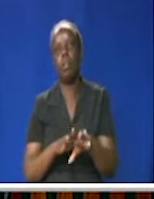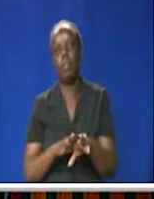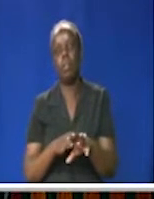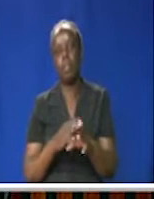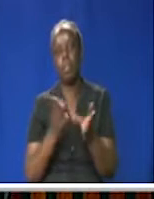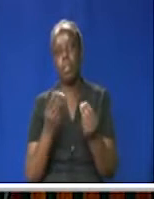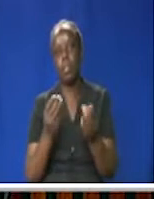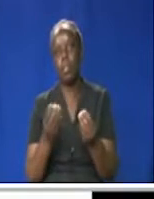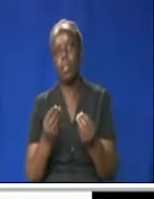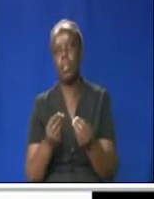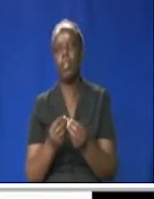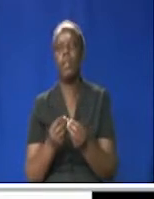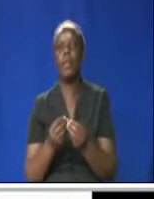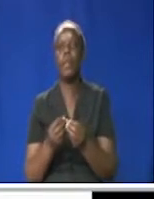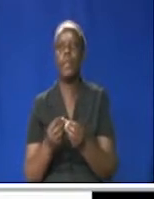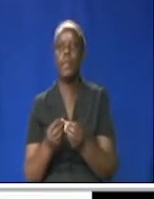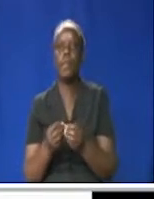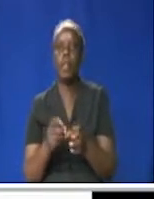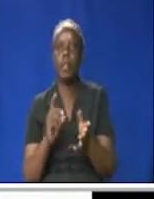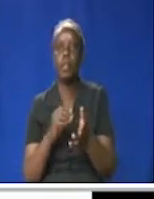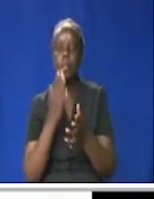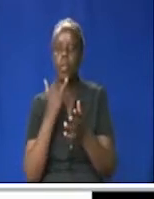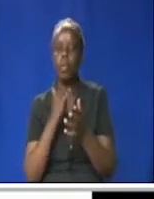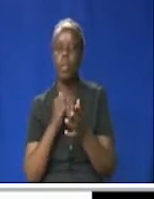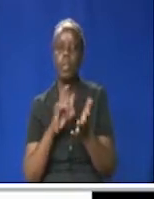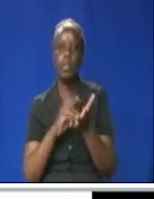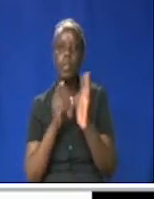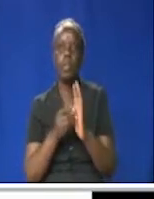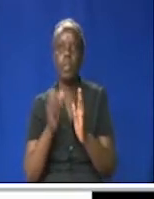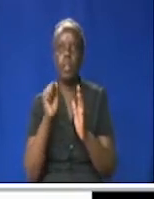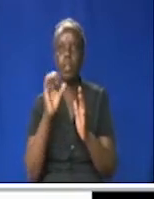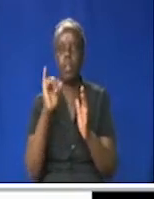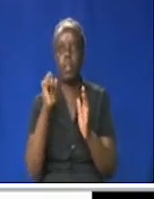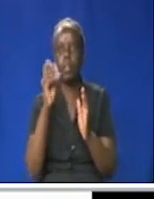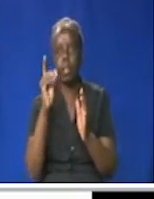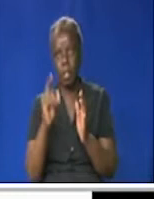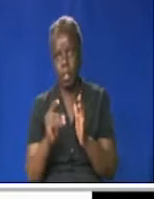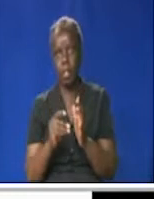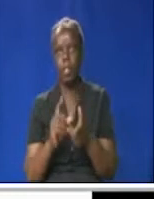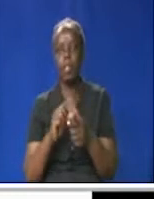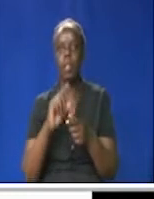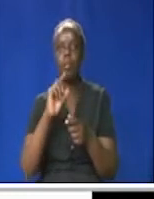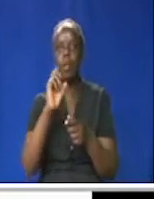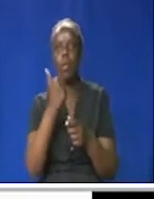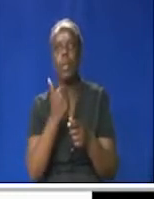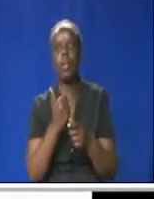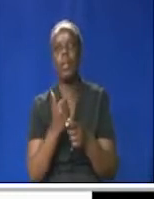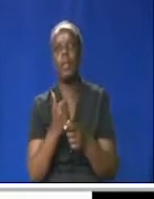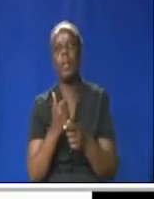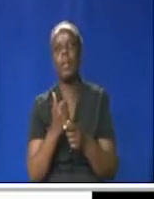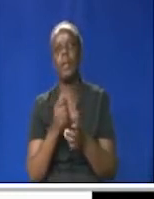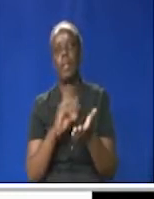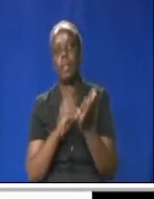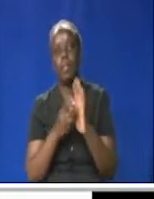E.g., if we want to define an acid, we have three definitions. The first definition of an acid